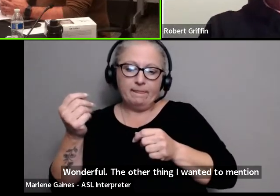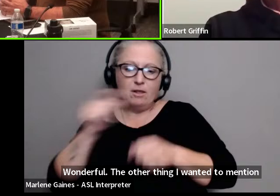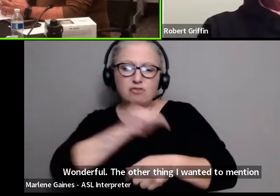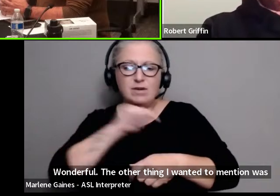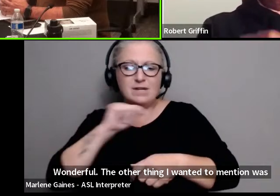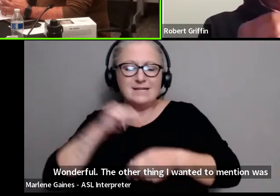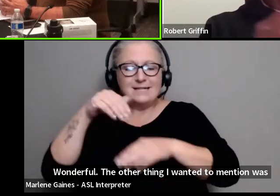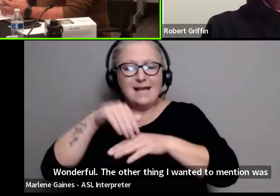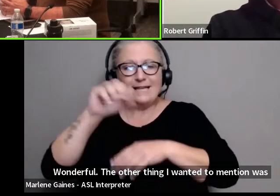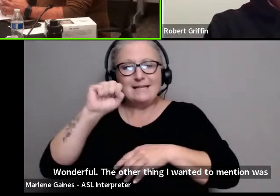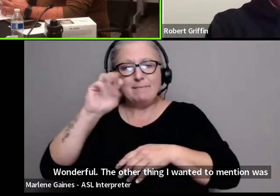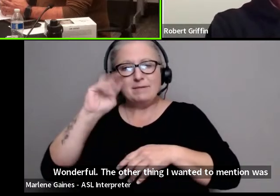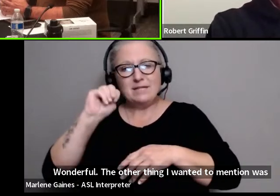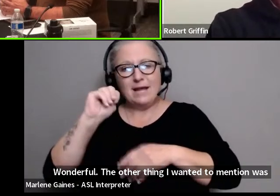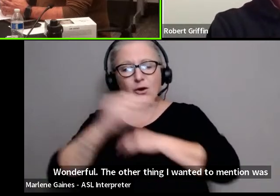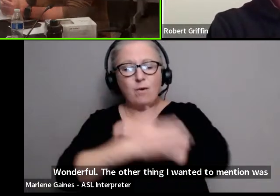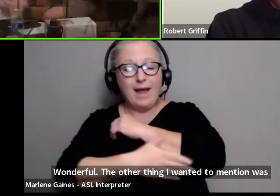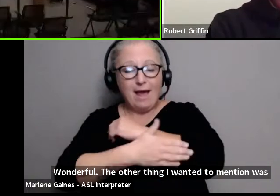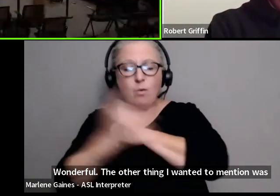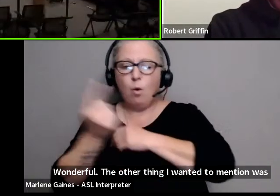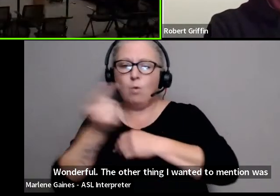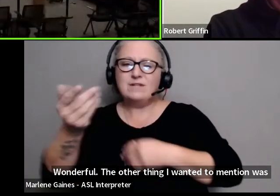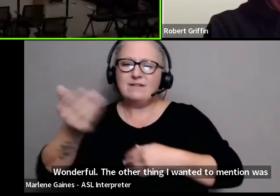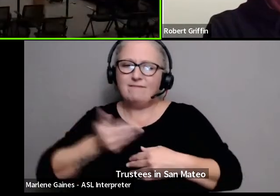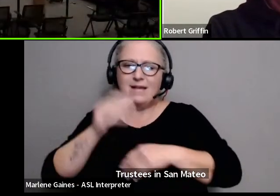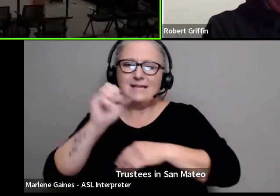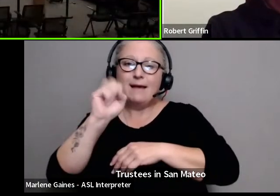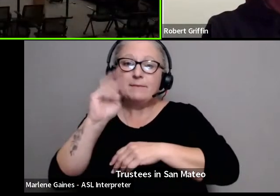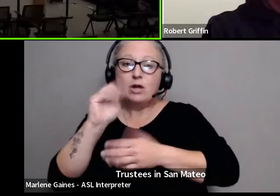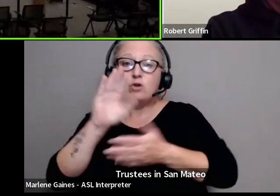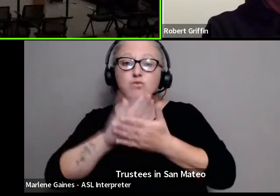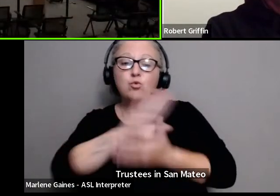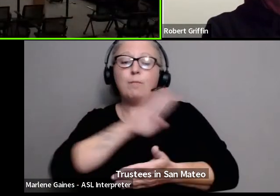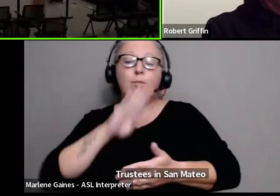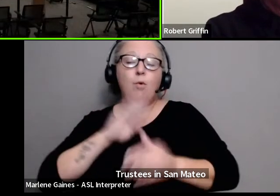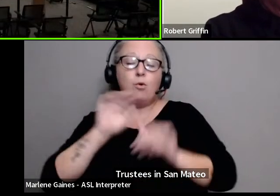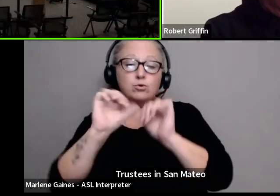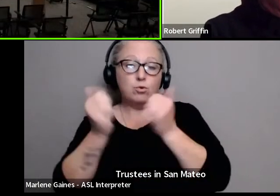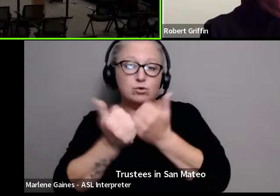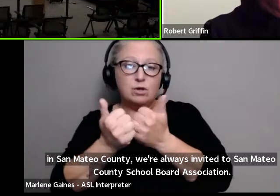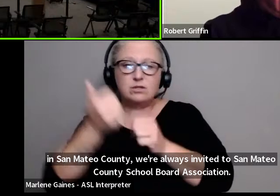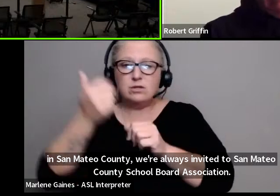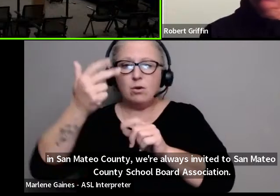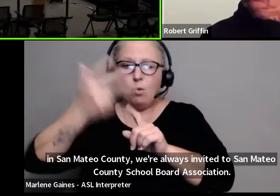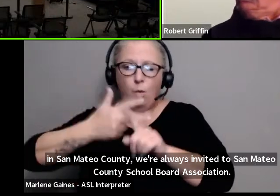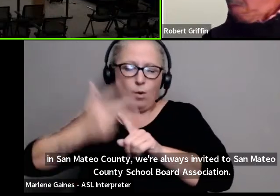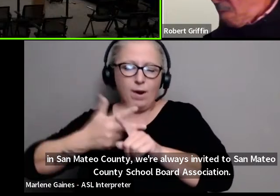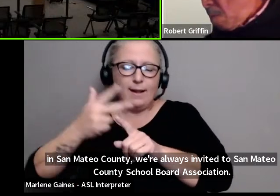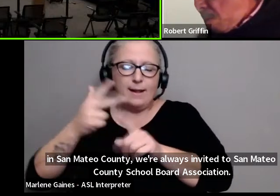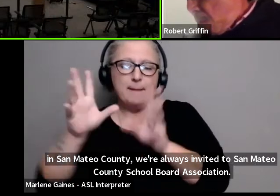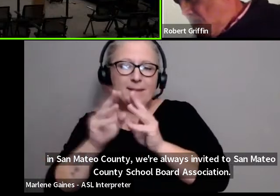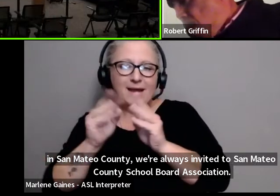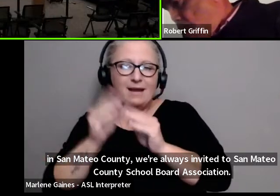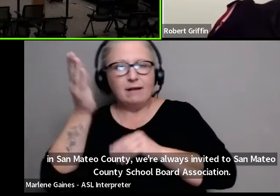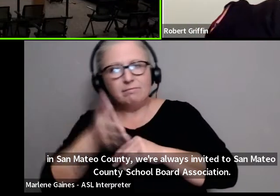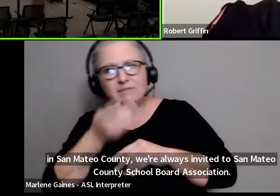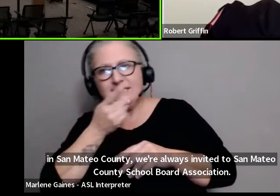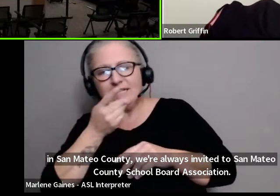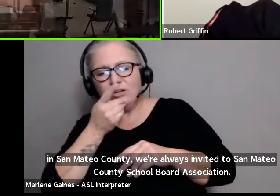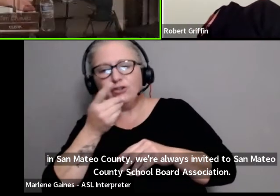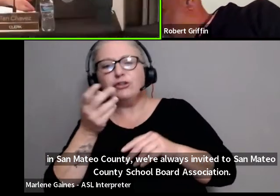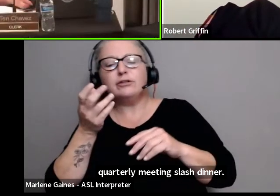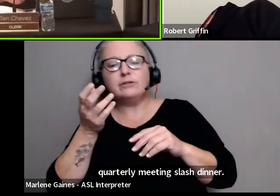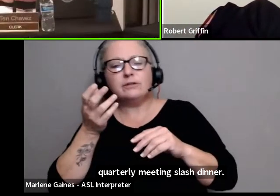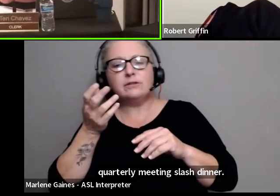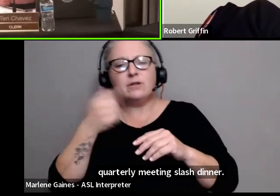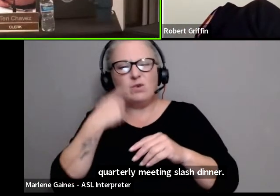trustees in San Mateo County, we're always invited to San Mateo County School Board Association quarterly meeting / dinner. And so we